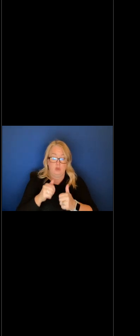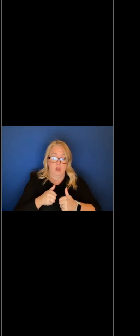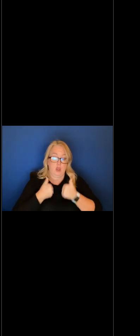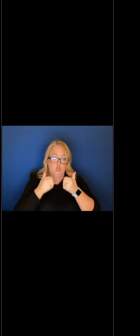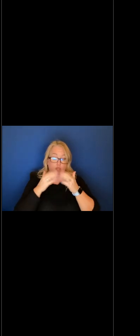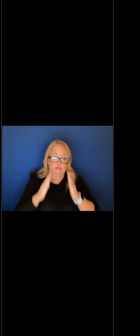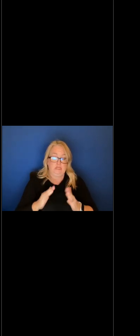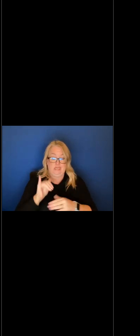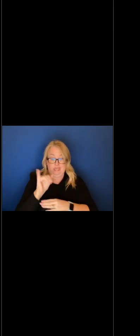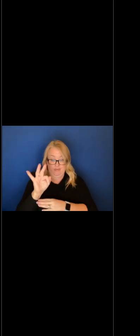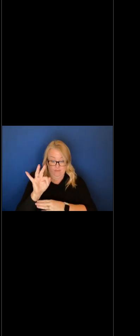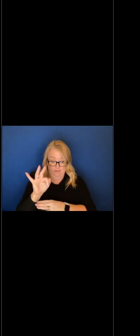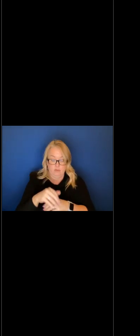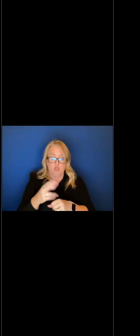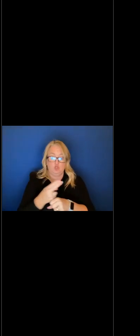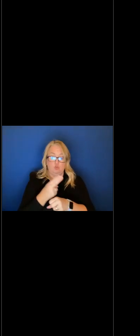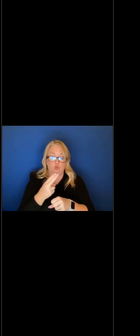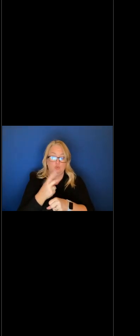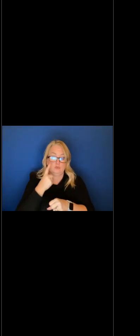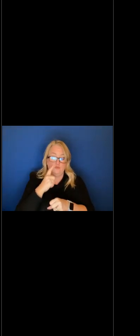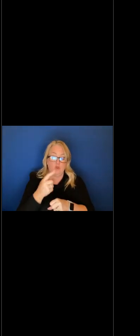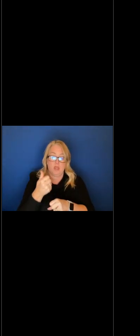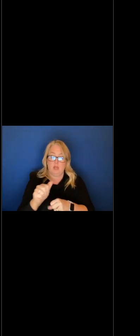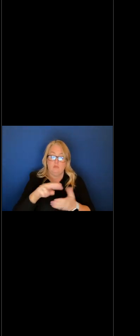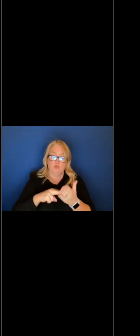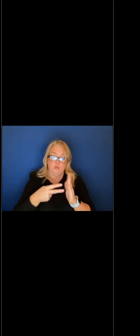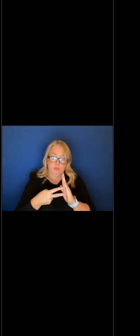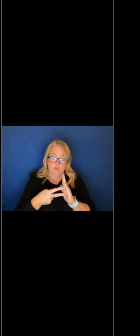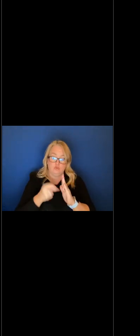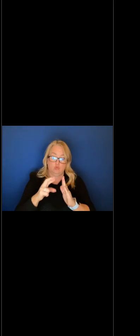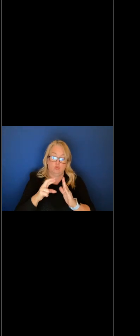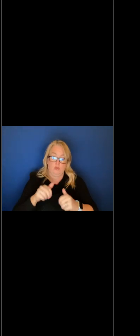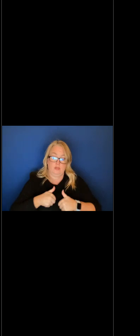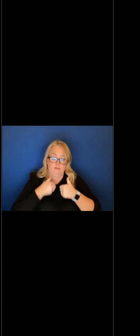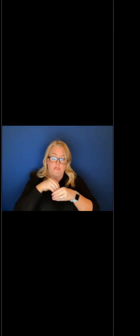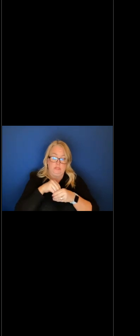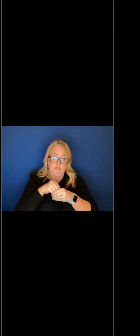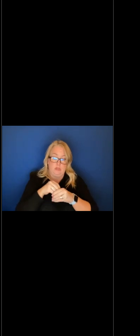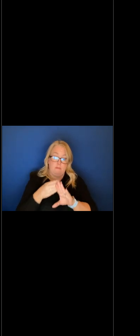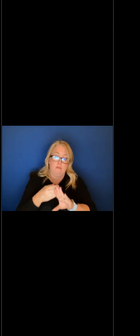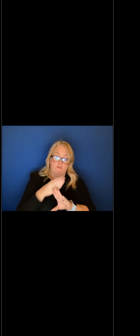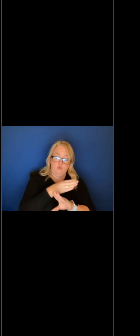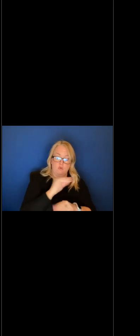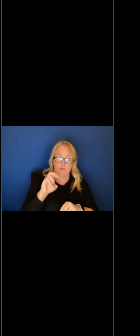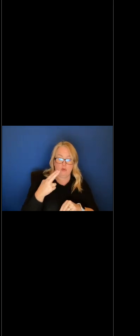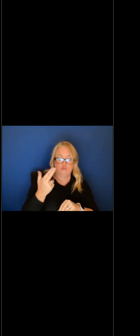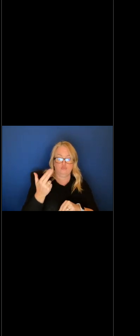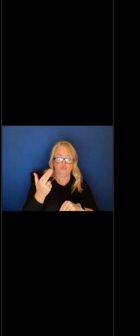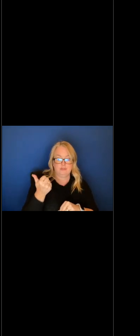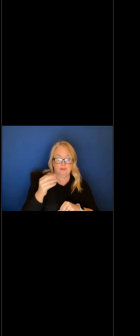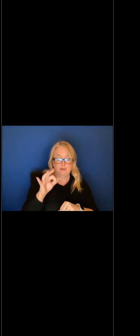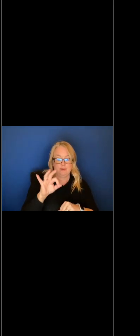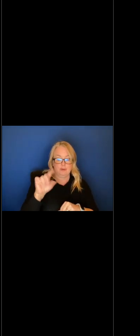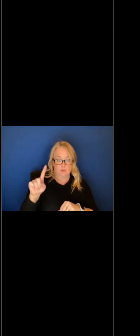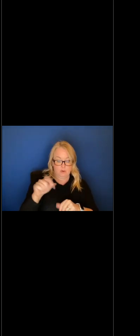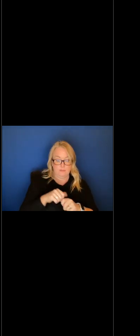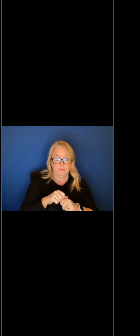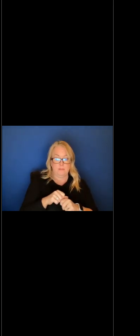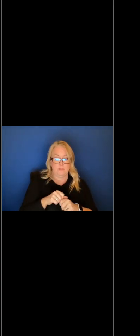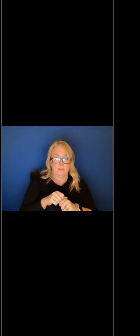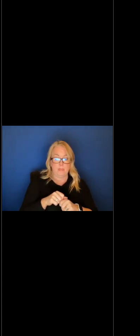occupancy if it was used for any purpose or occupied on or before March 13,